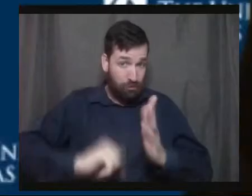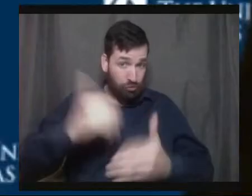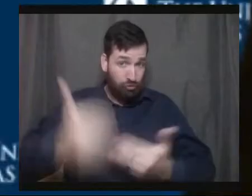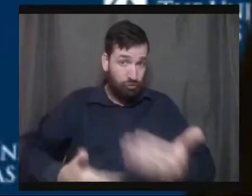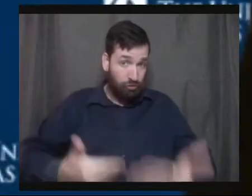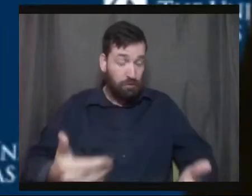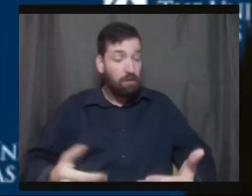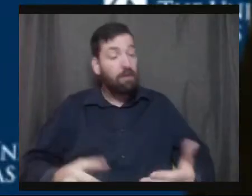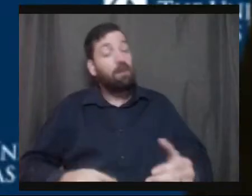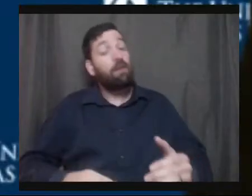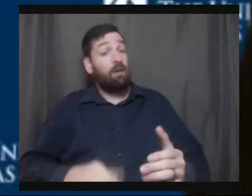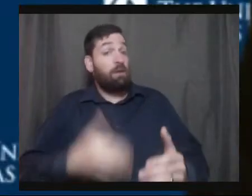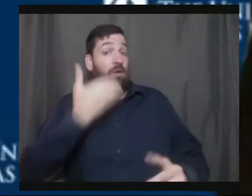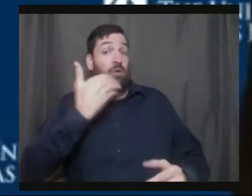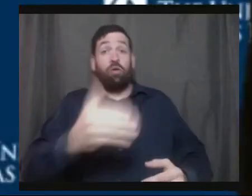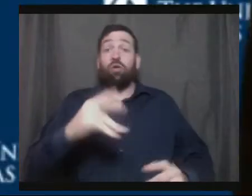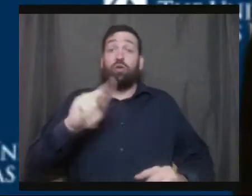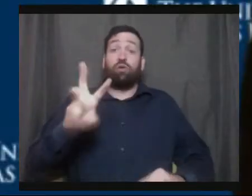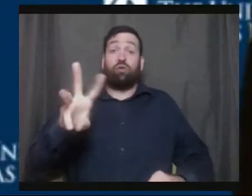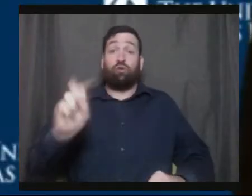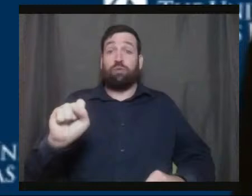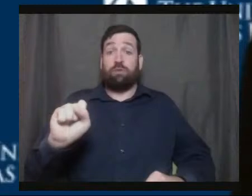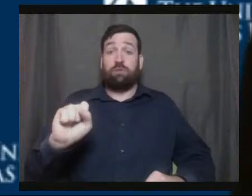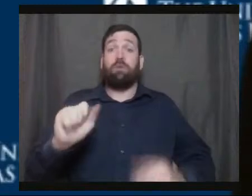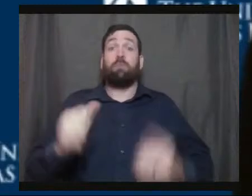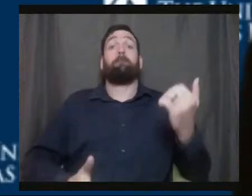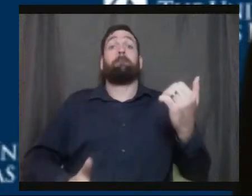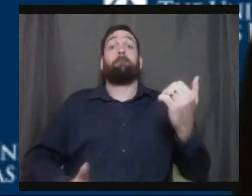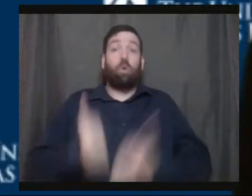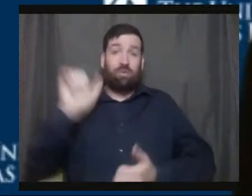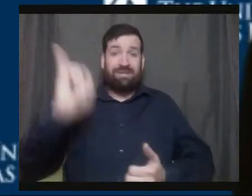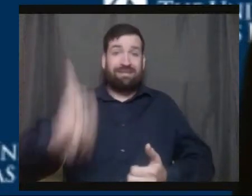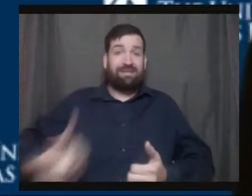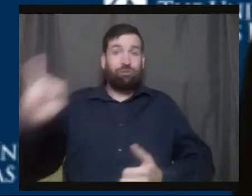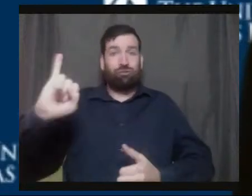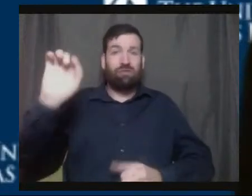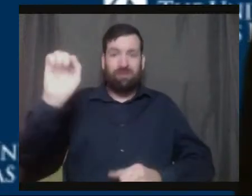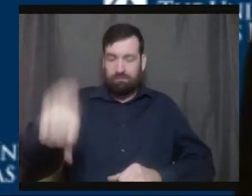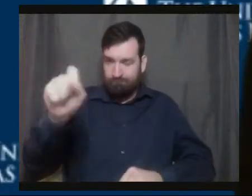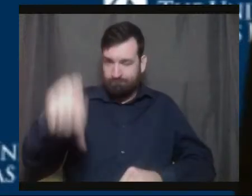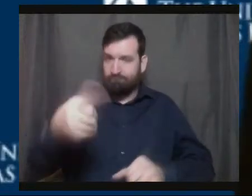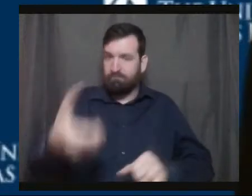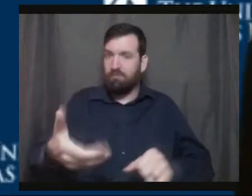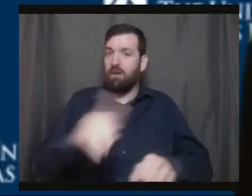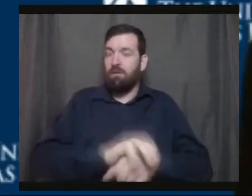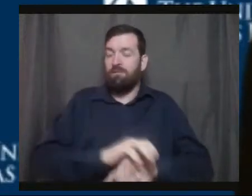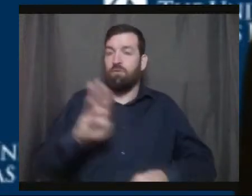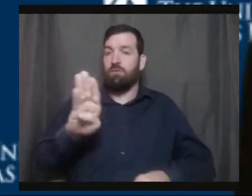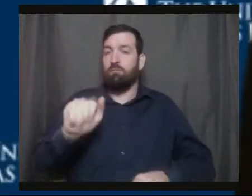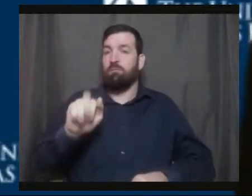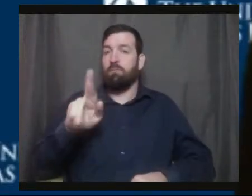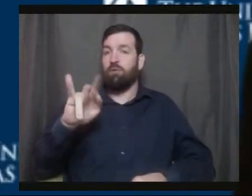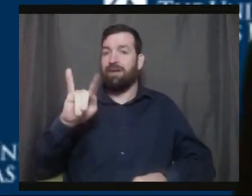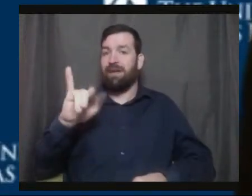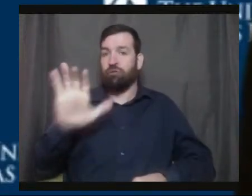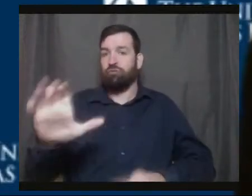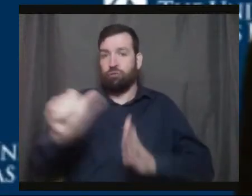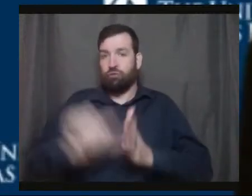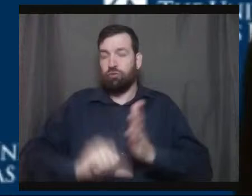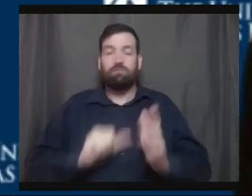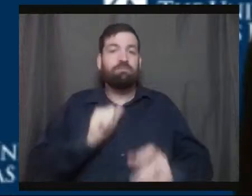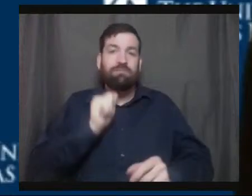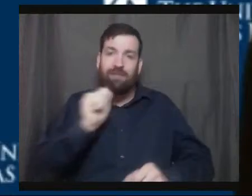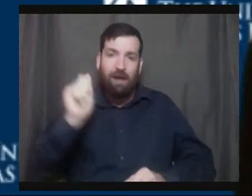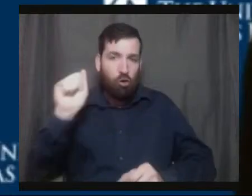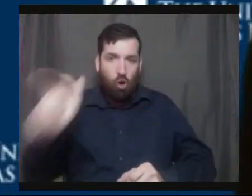Yes, so the good news is the majority of insurances do cover bariatric surgery. Unfortunately, not all do. So every patient would